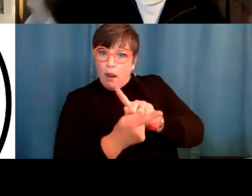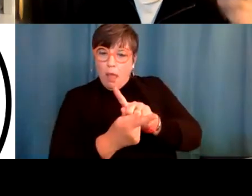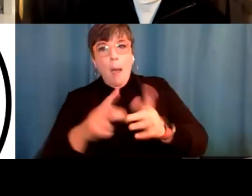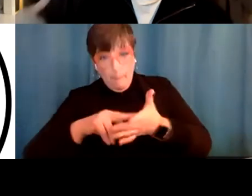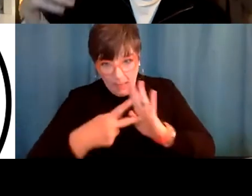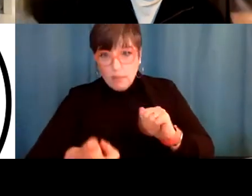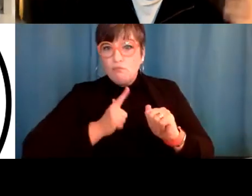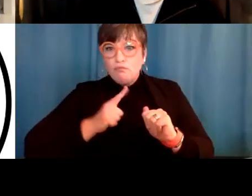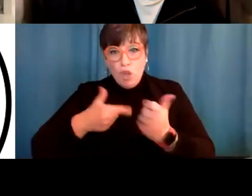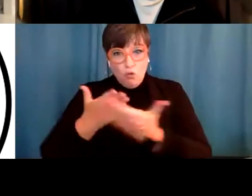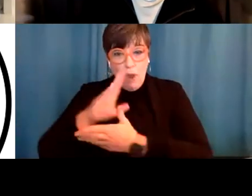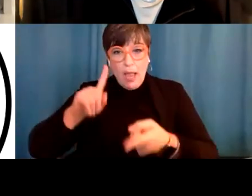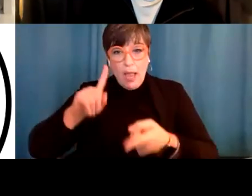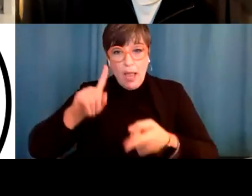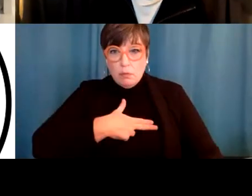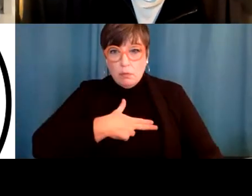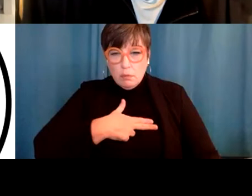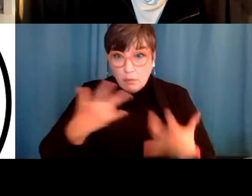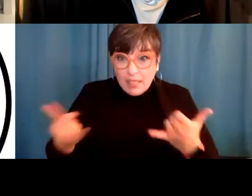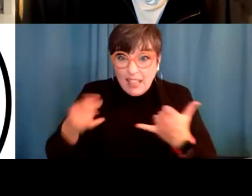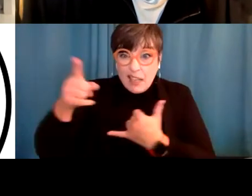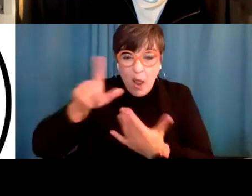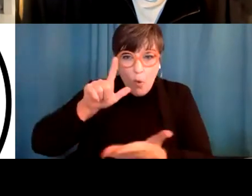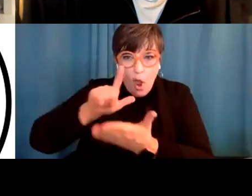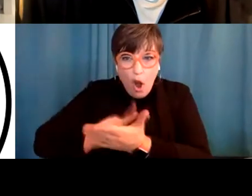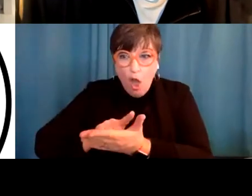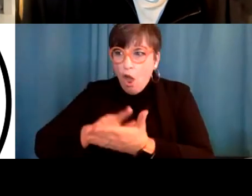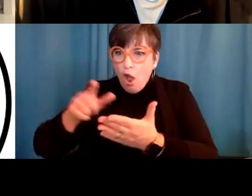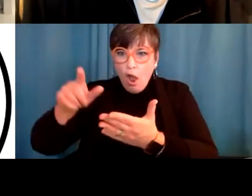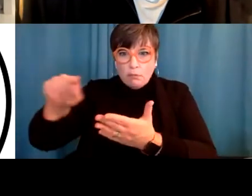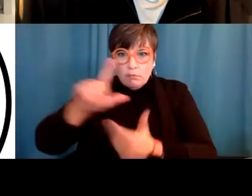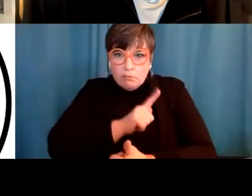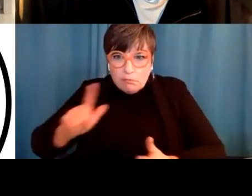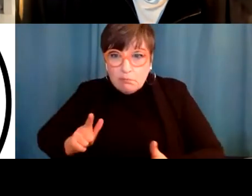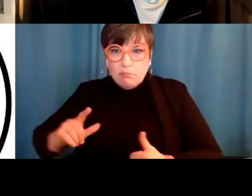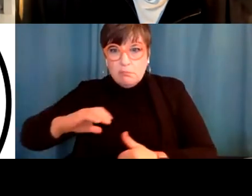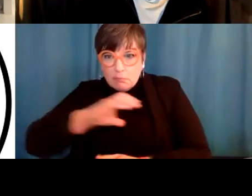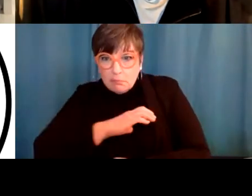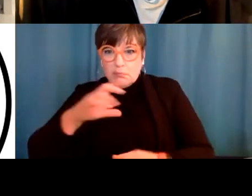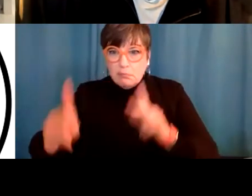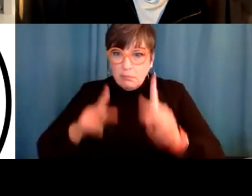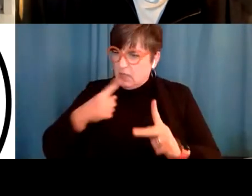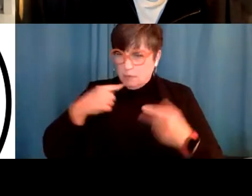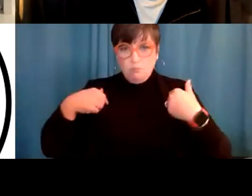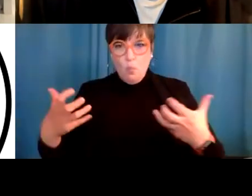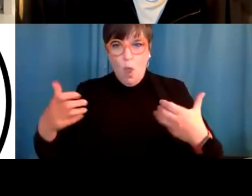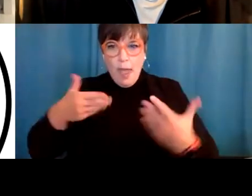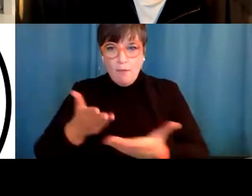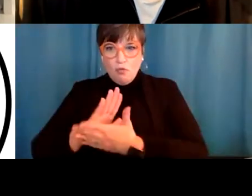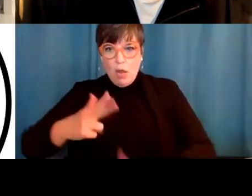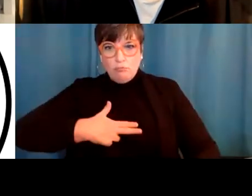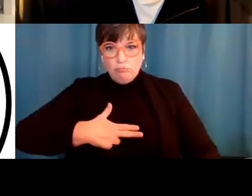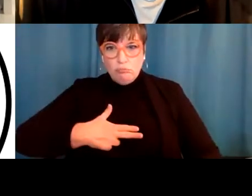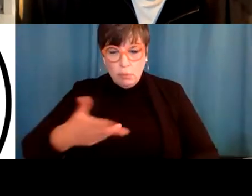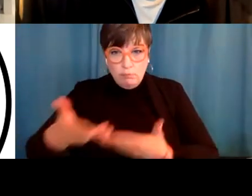wanting to bring guns into the halls of power. But I think that there's a big distinction to be made between